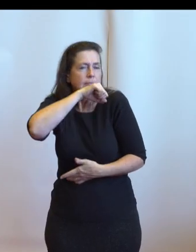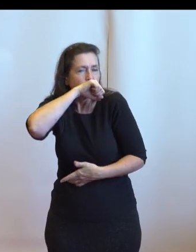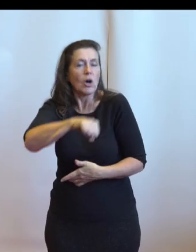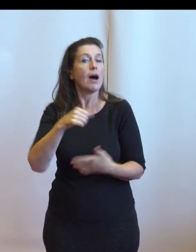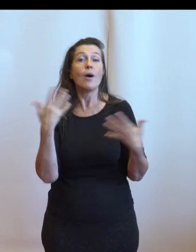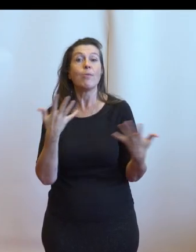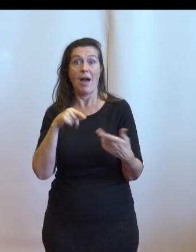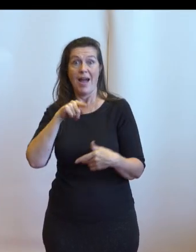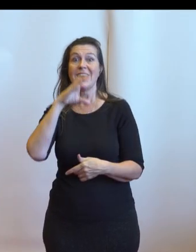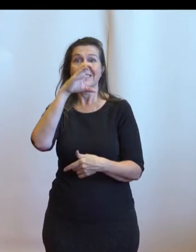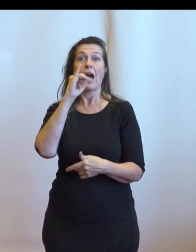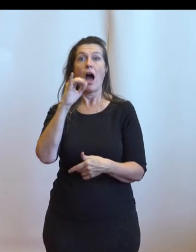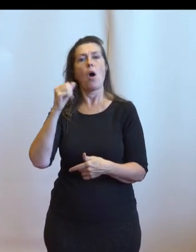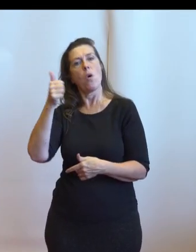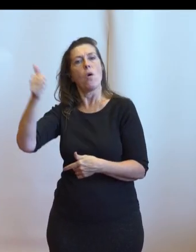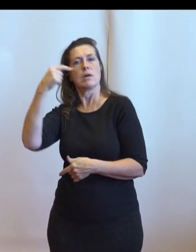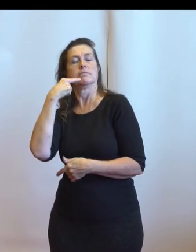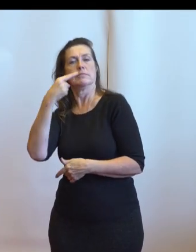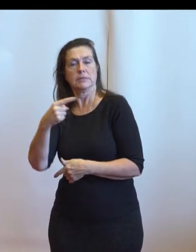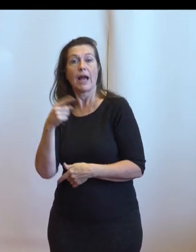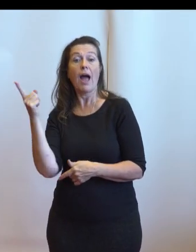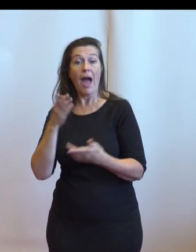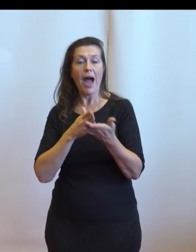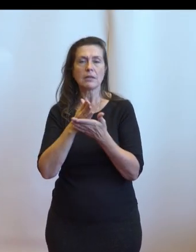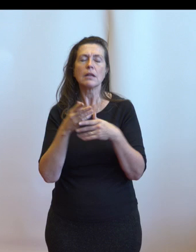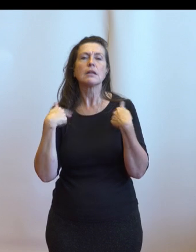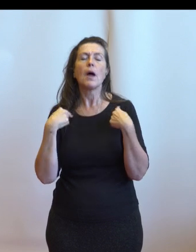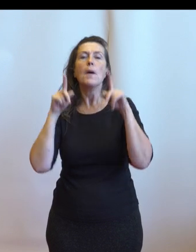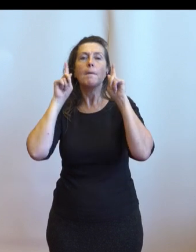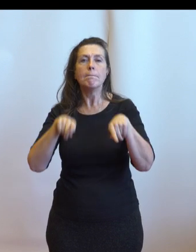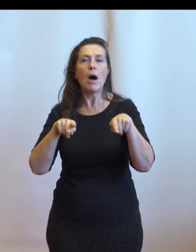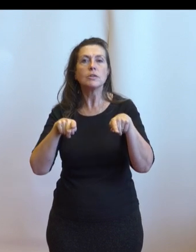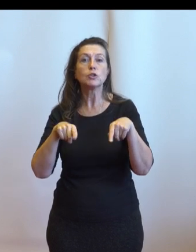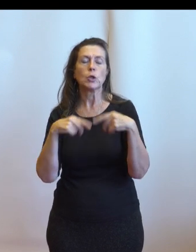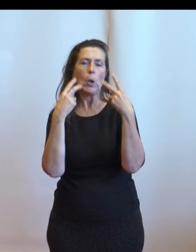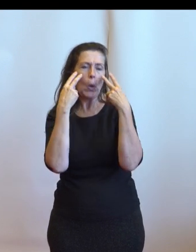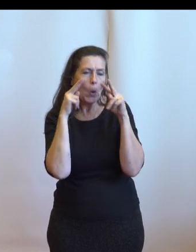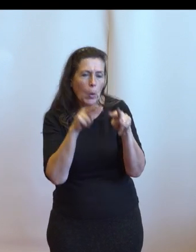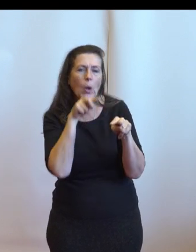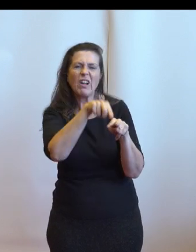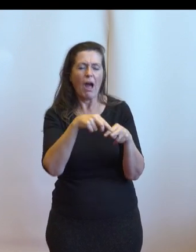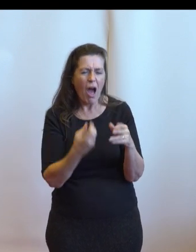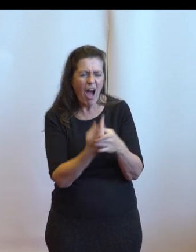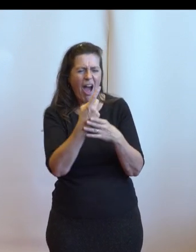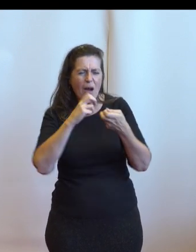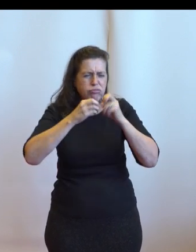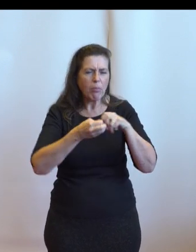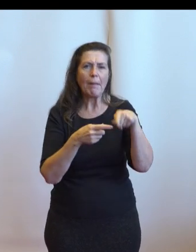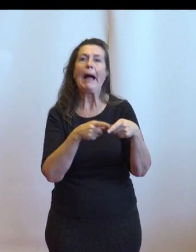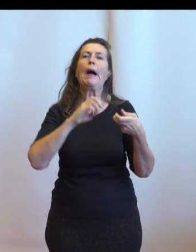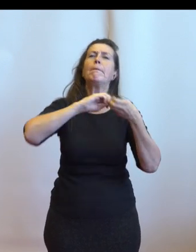said in terms of looking at technology accessibility, let's look at the issues as bugs. Let's look at the content